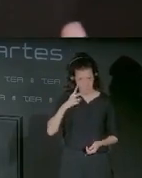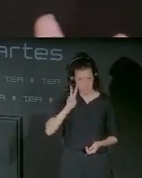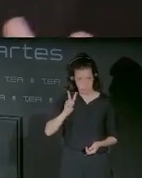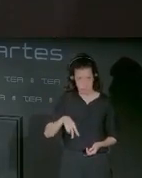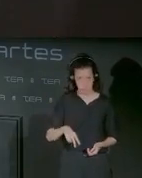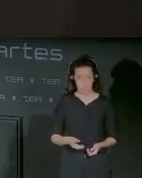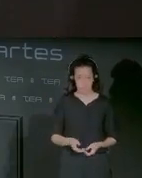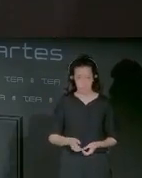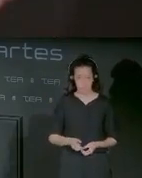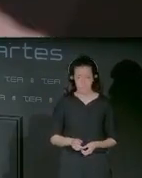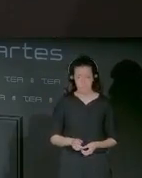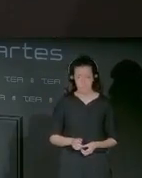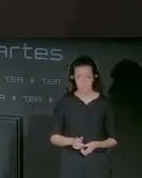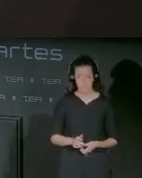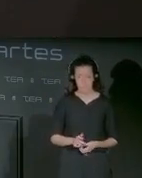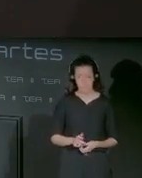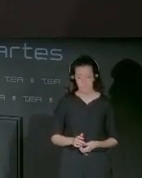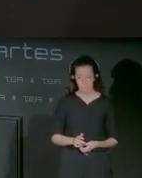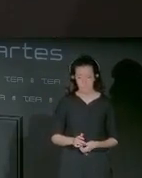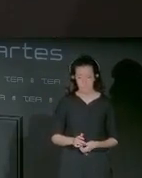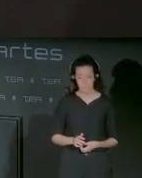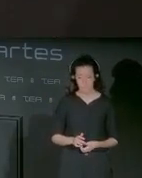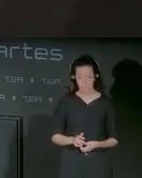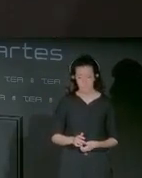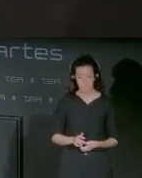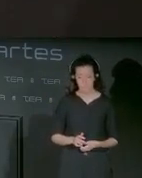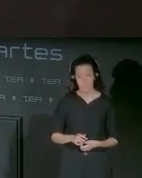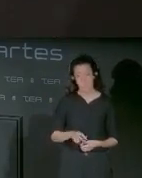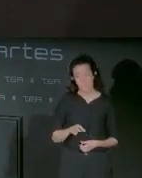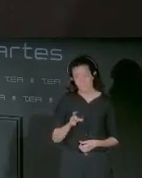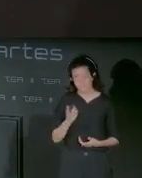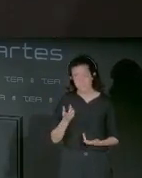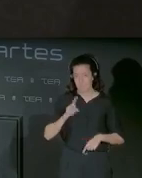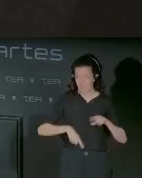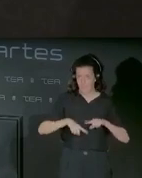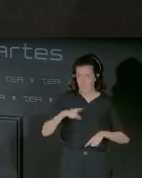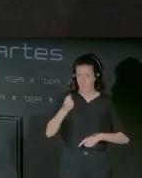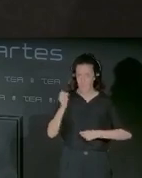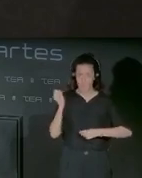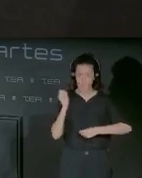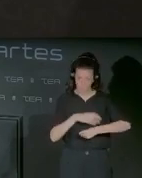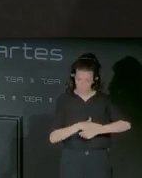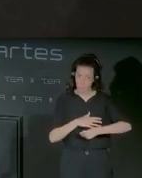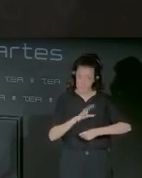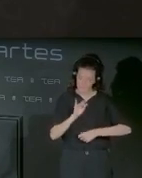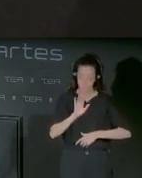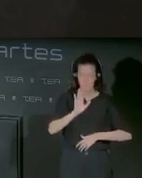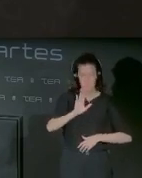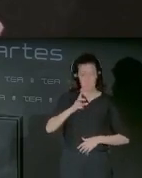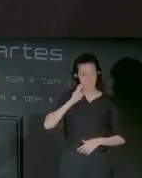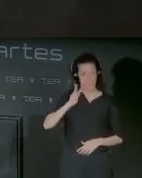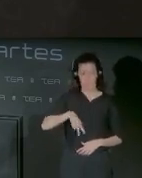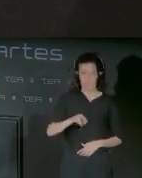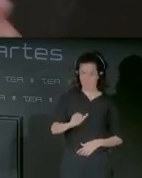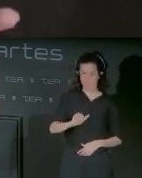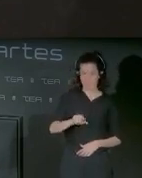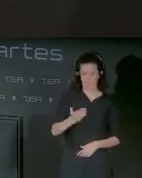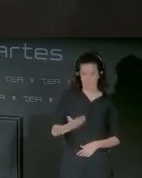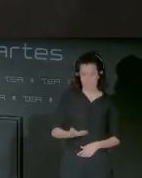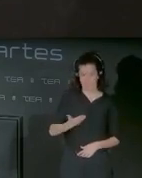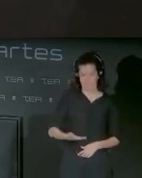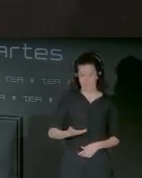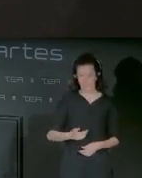cultural objectives, but the recognition is there. And I want to mention the most important fund at national level by